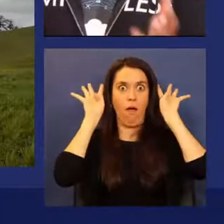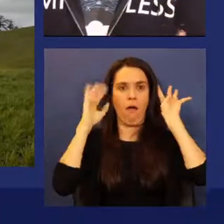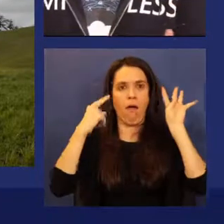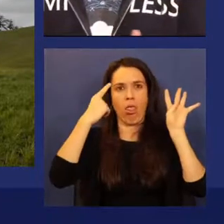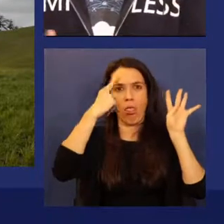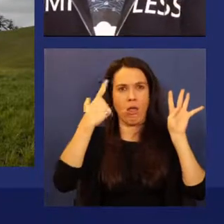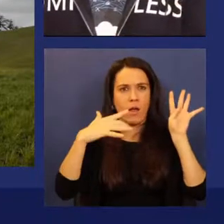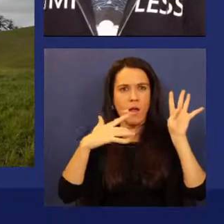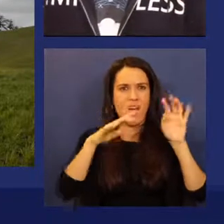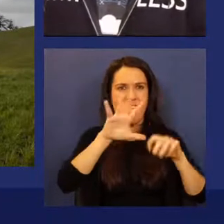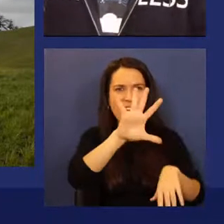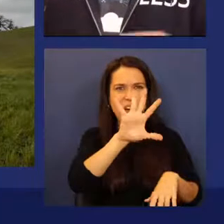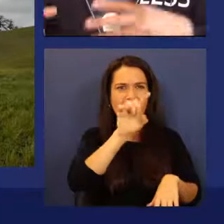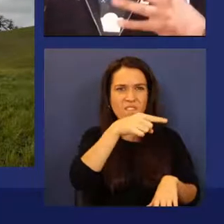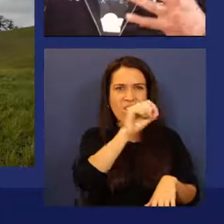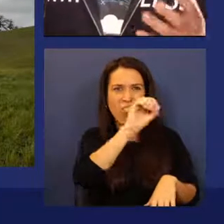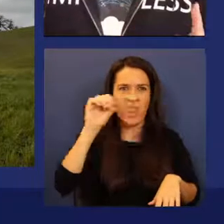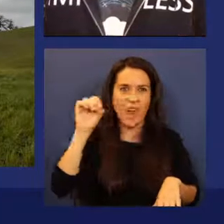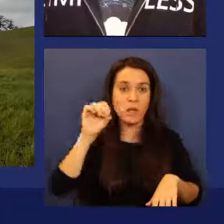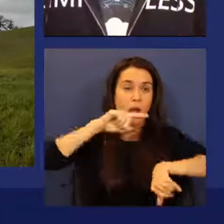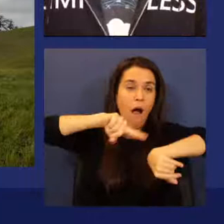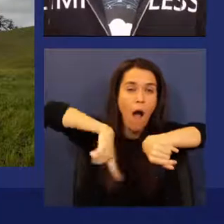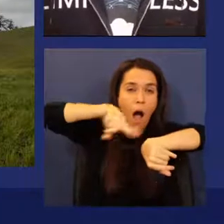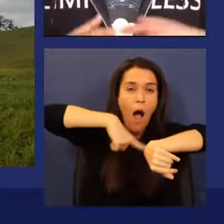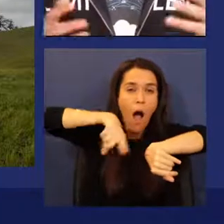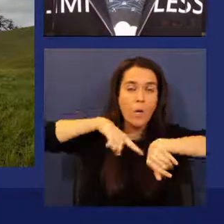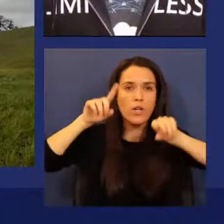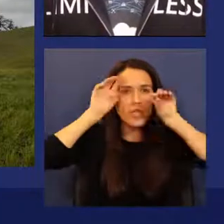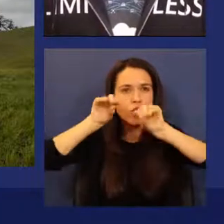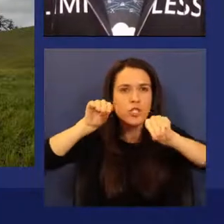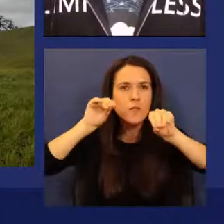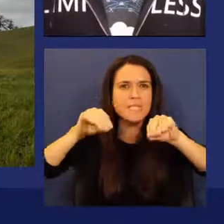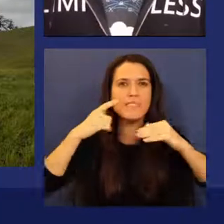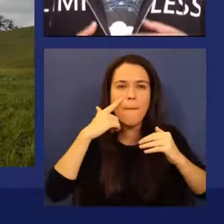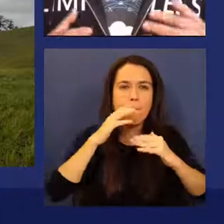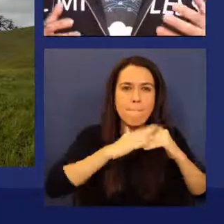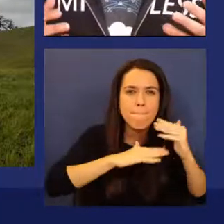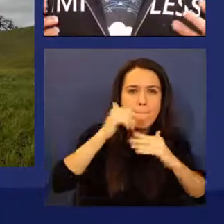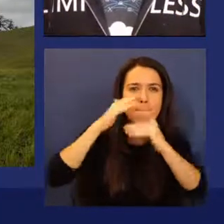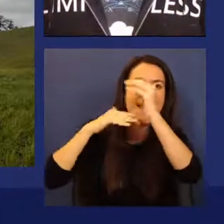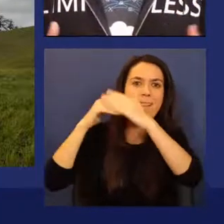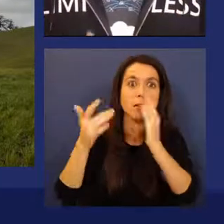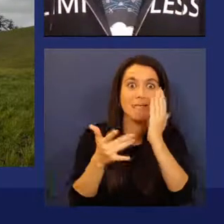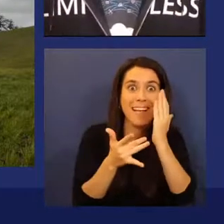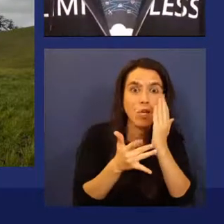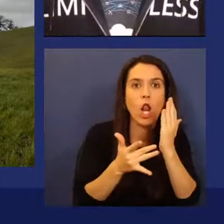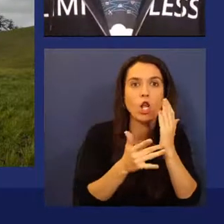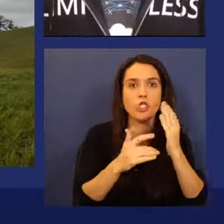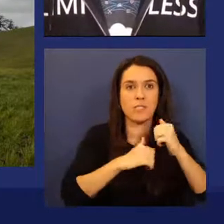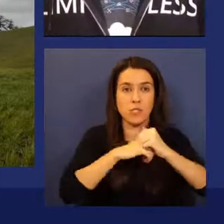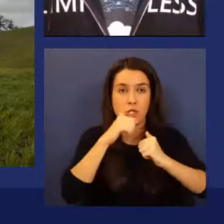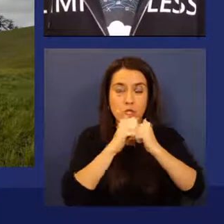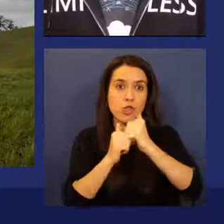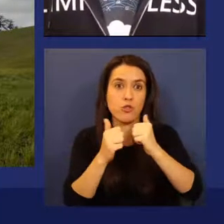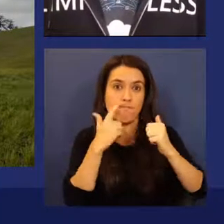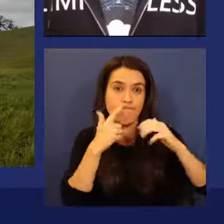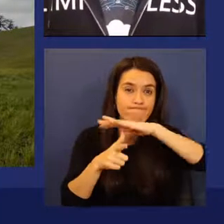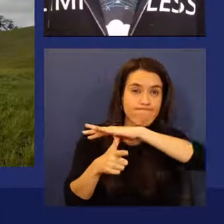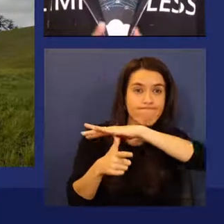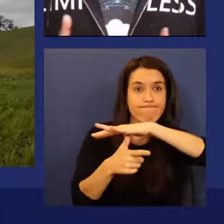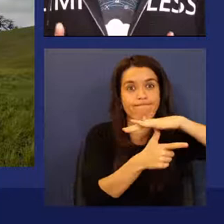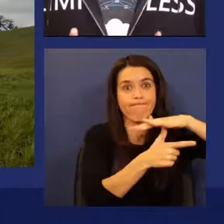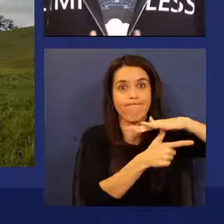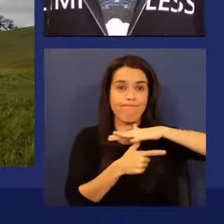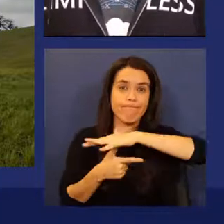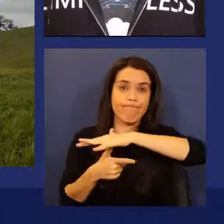hours worth of training, but the building of the infrastructure, building of the technology, you know, was done in the span of 5 days. And,